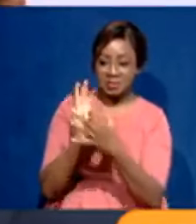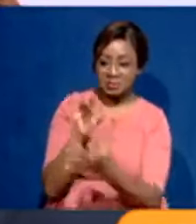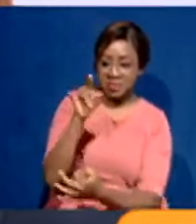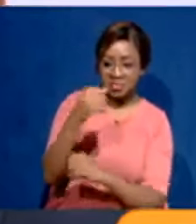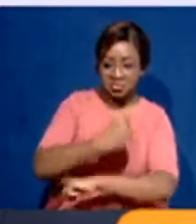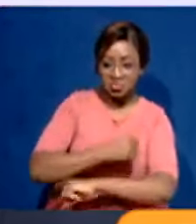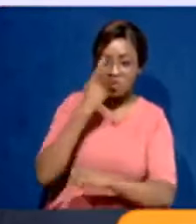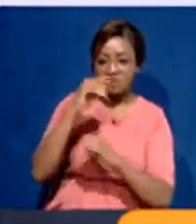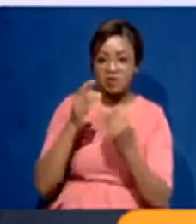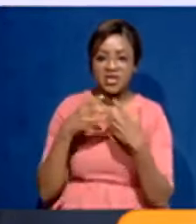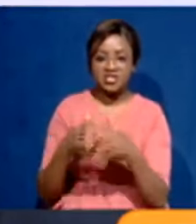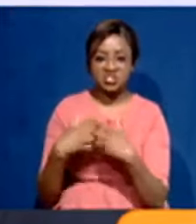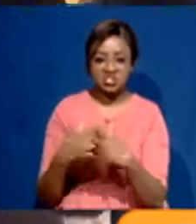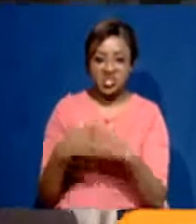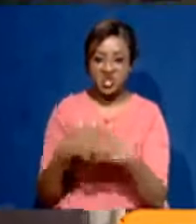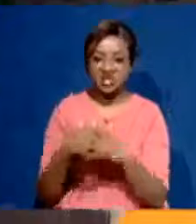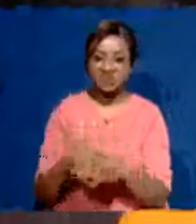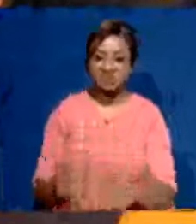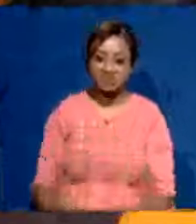of Engineering and Applied Sciences.